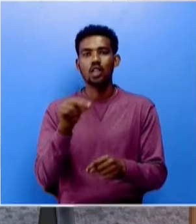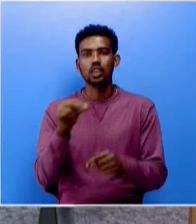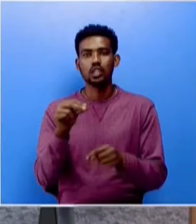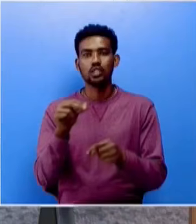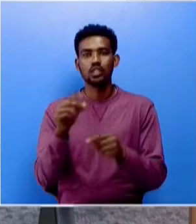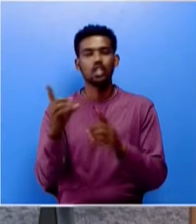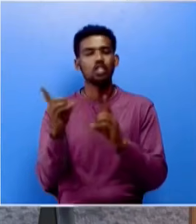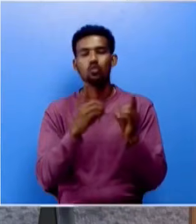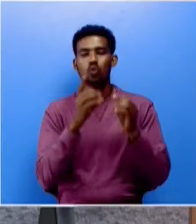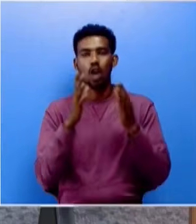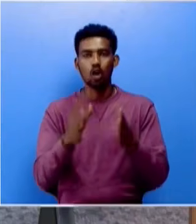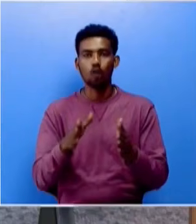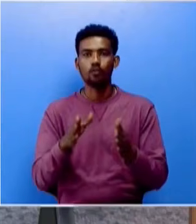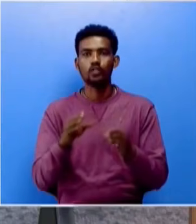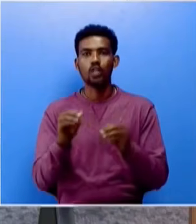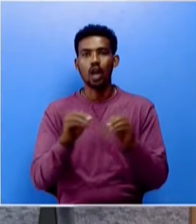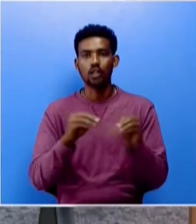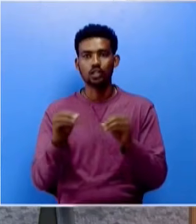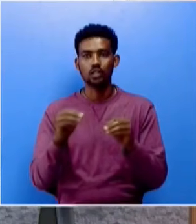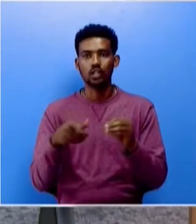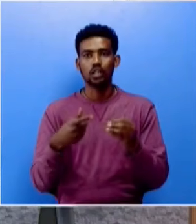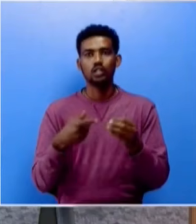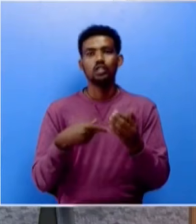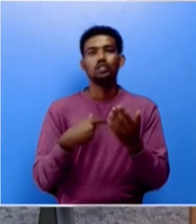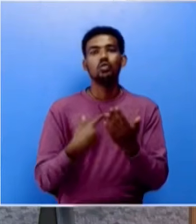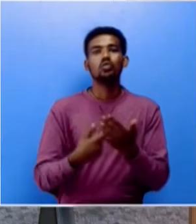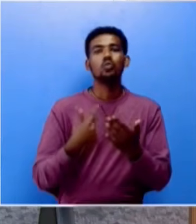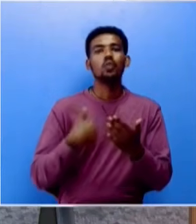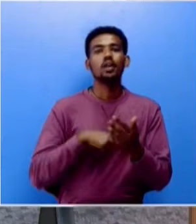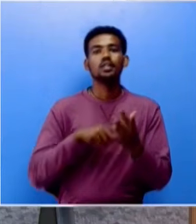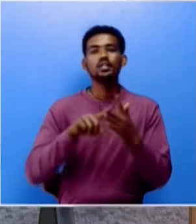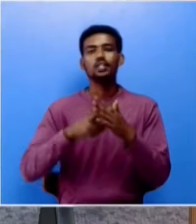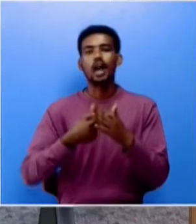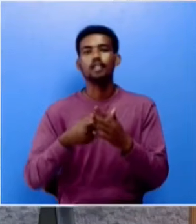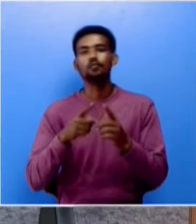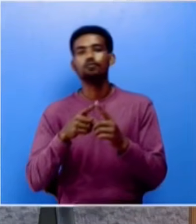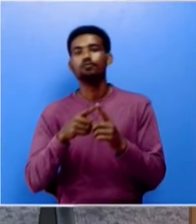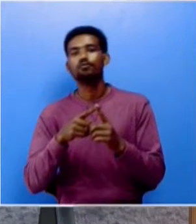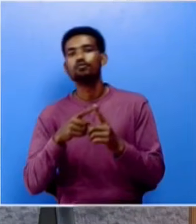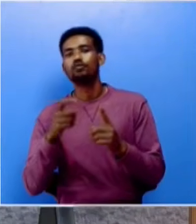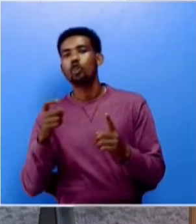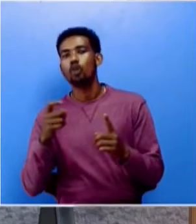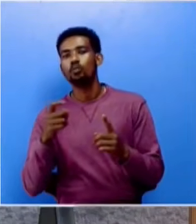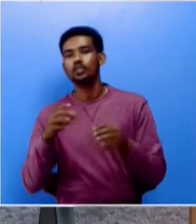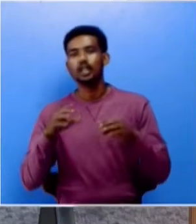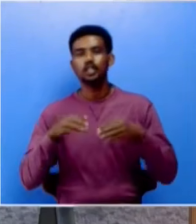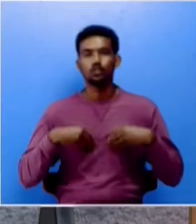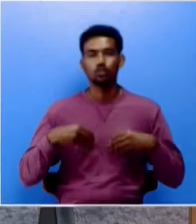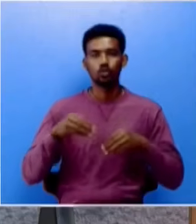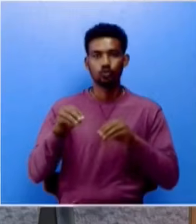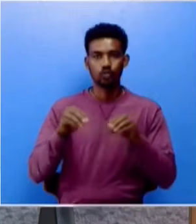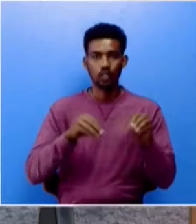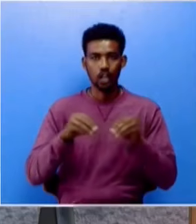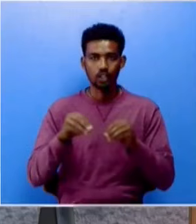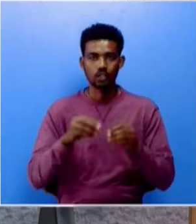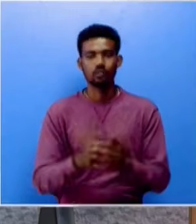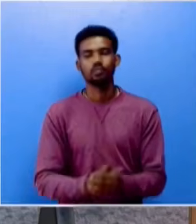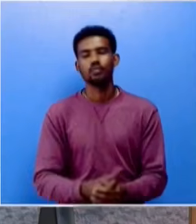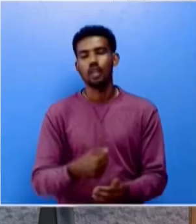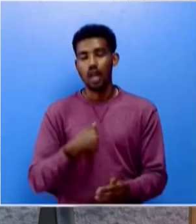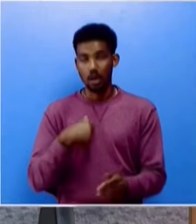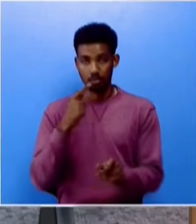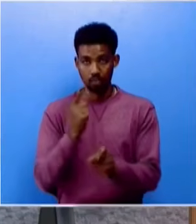of the action. So we have to start from the receiver of the action. Am I right?